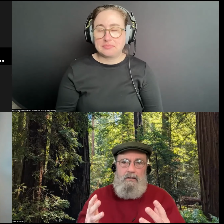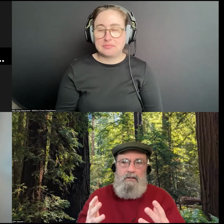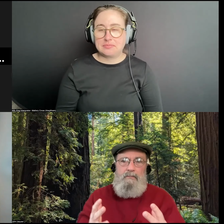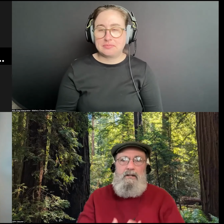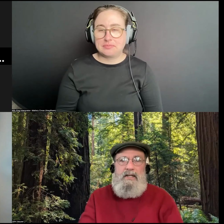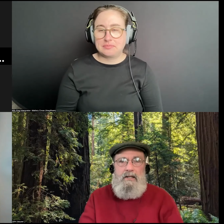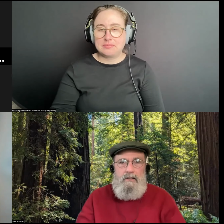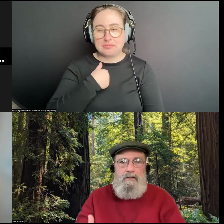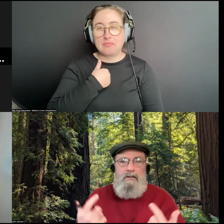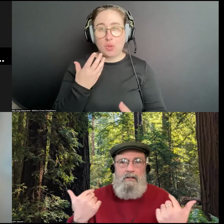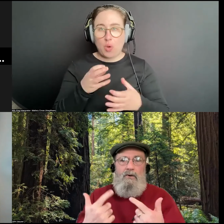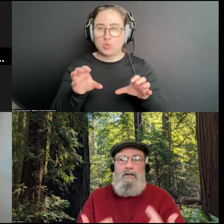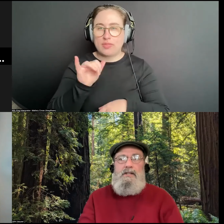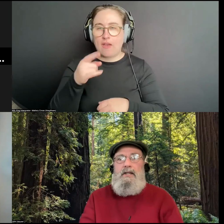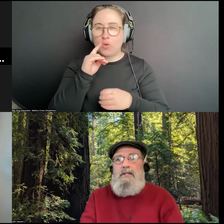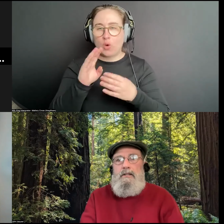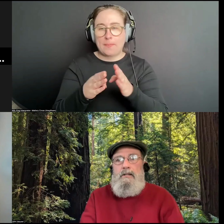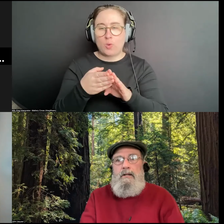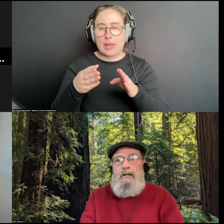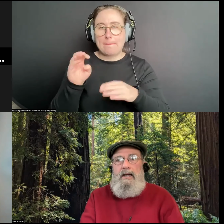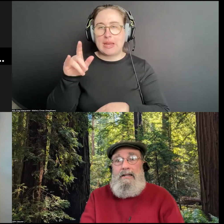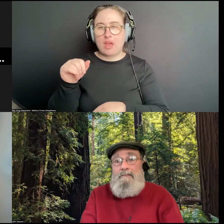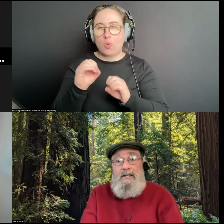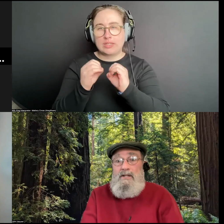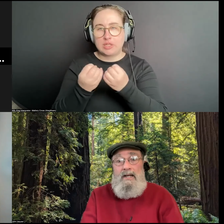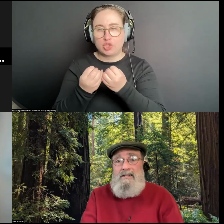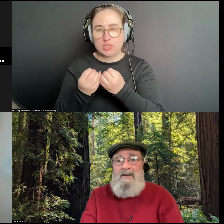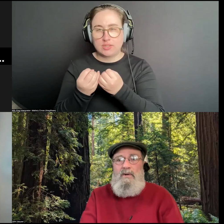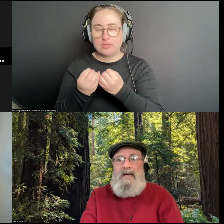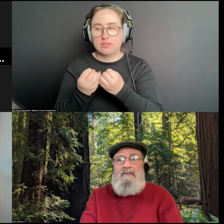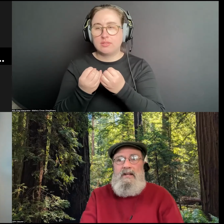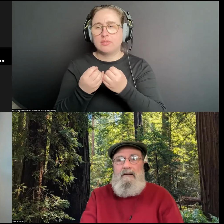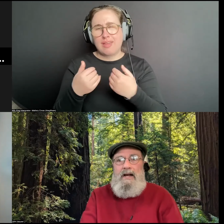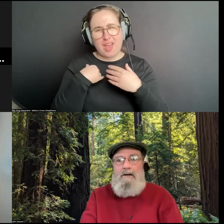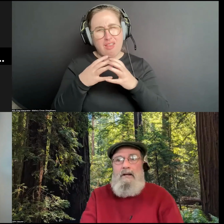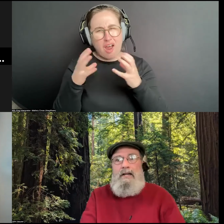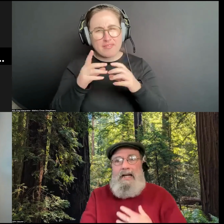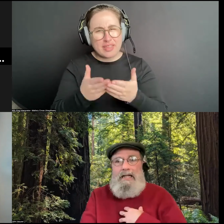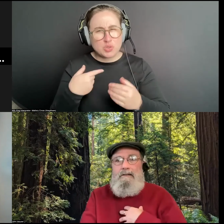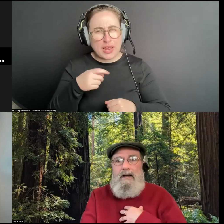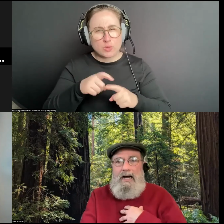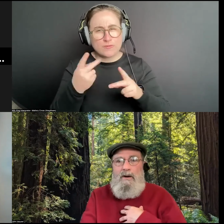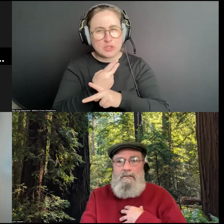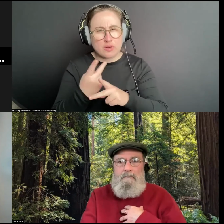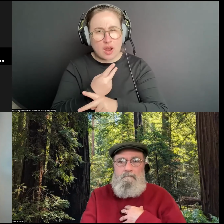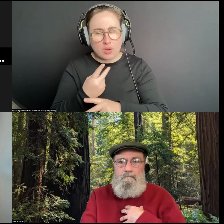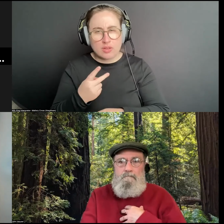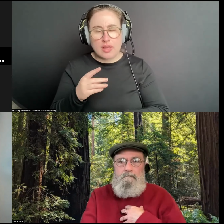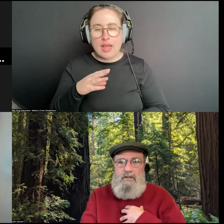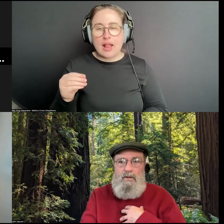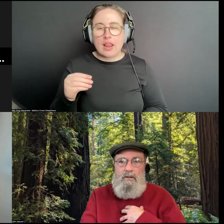the community media organizations. And there was a lot of stuff we had to figure out. And I wound